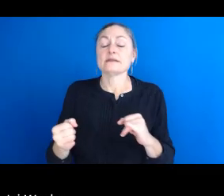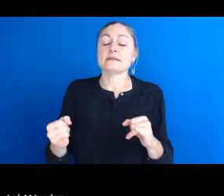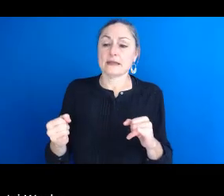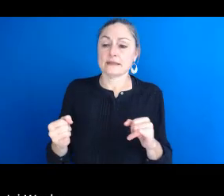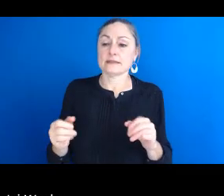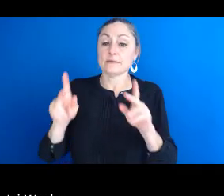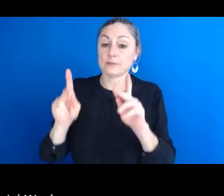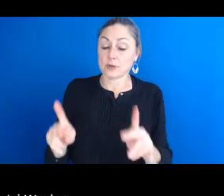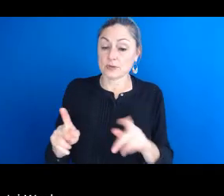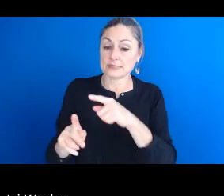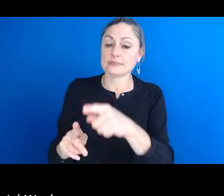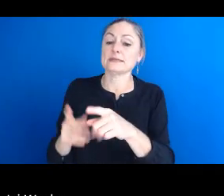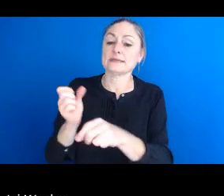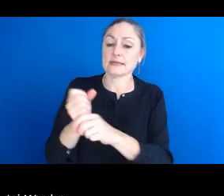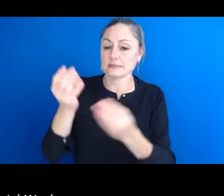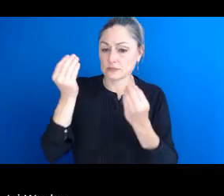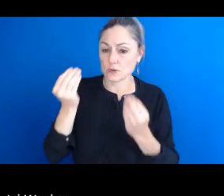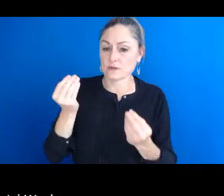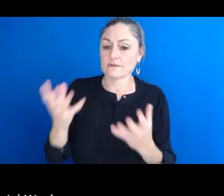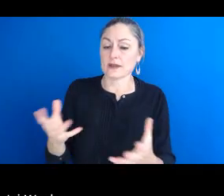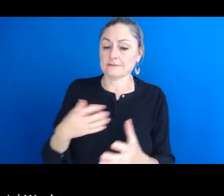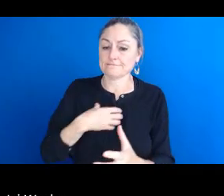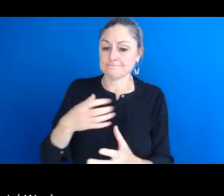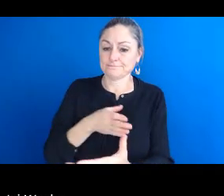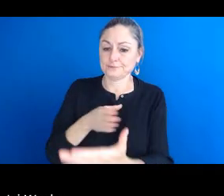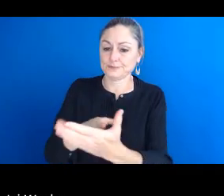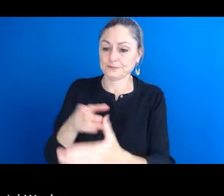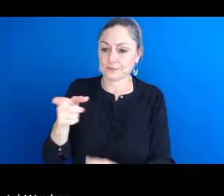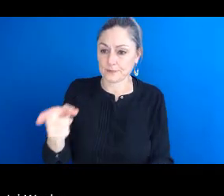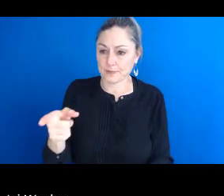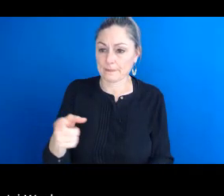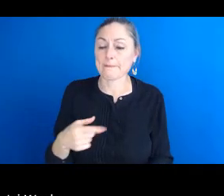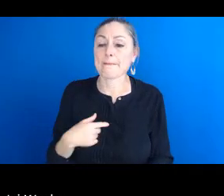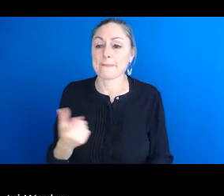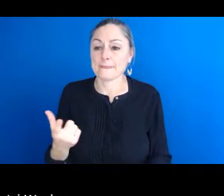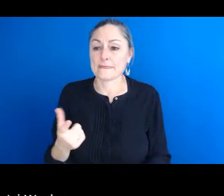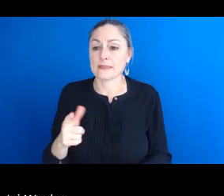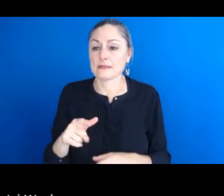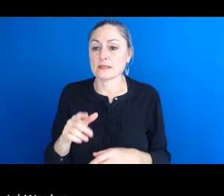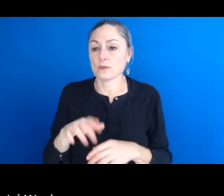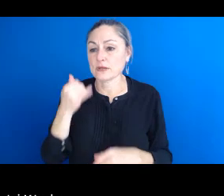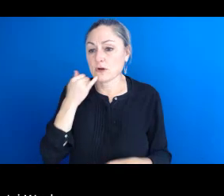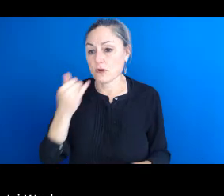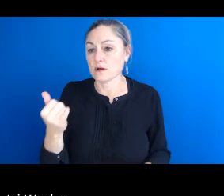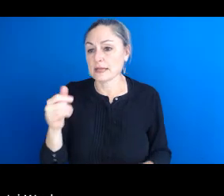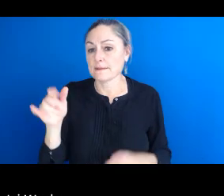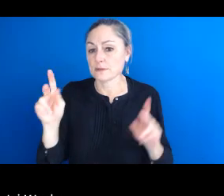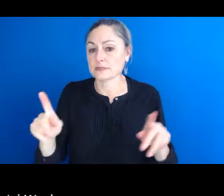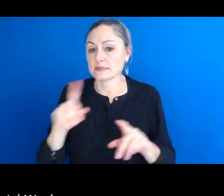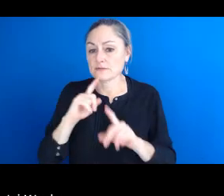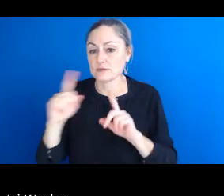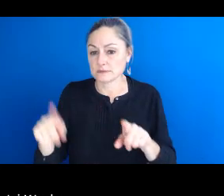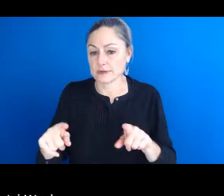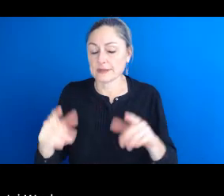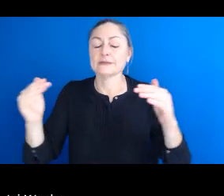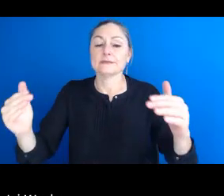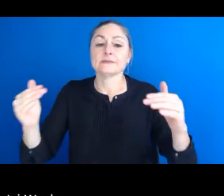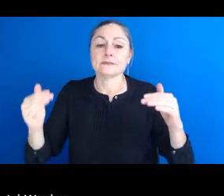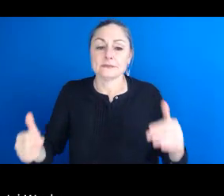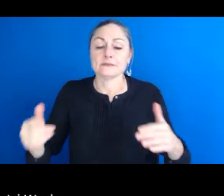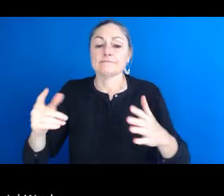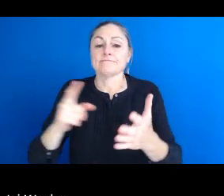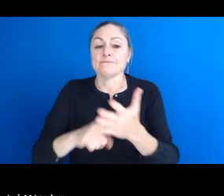filed against gets notified. And we call that individual the respondent. It then goes into